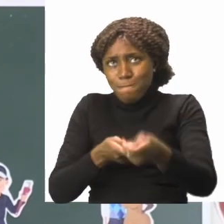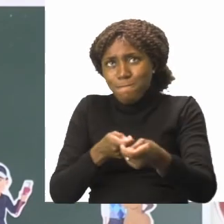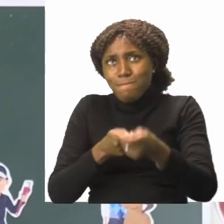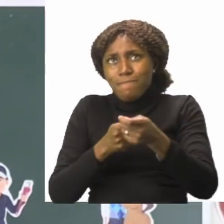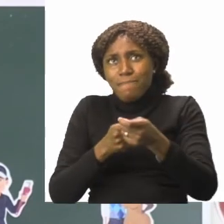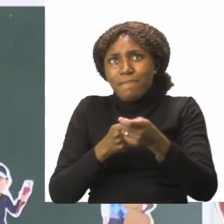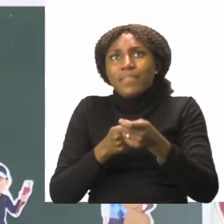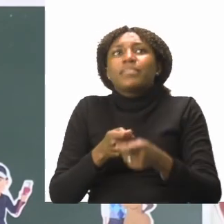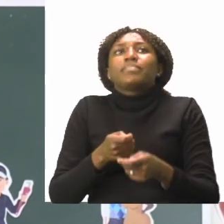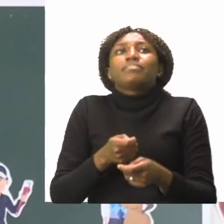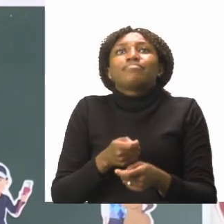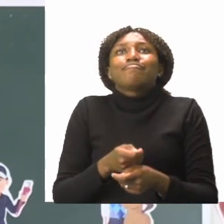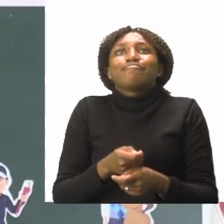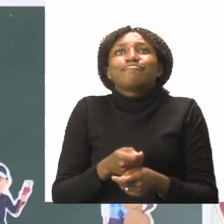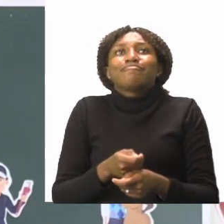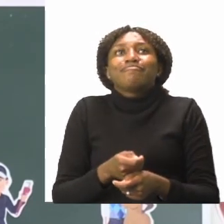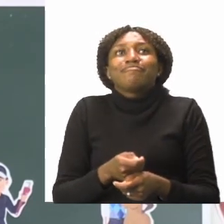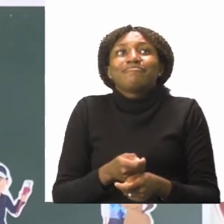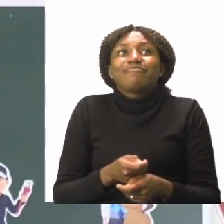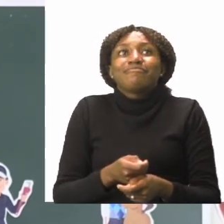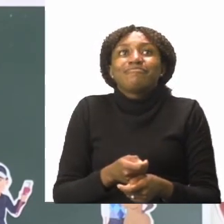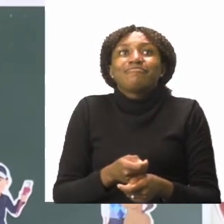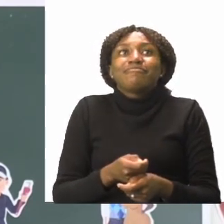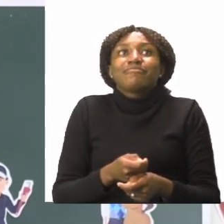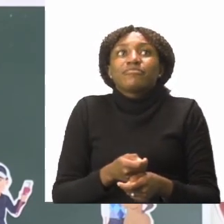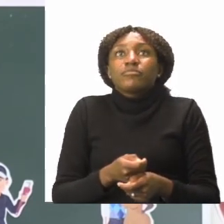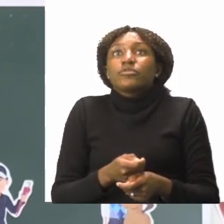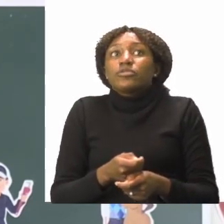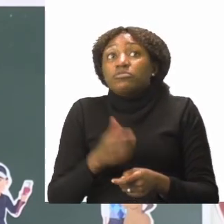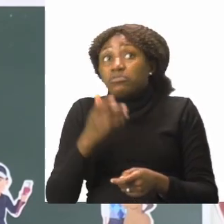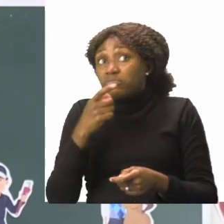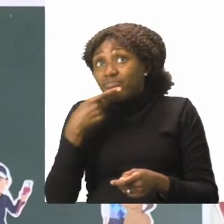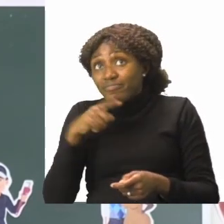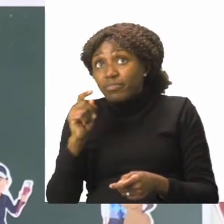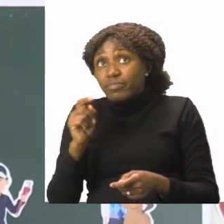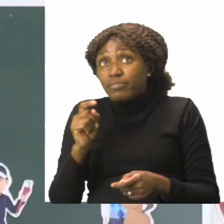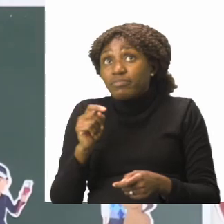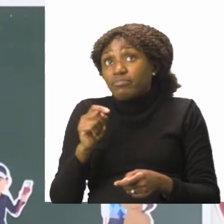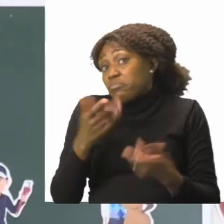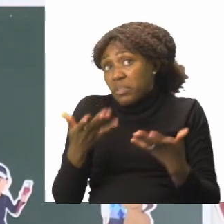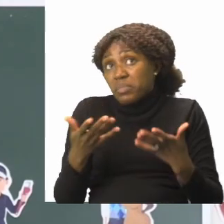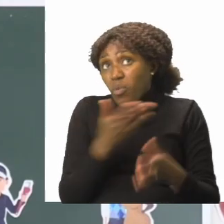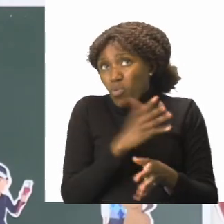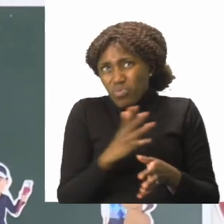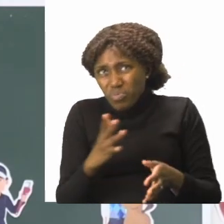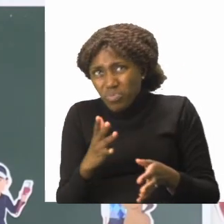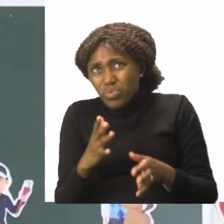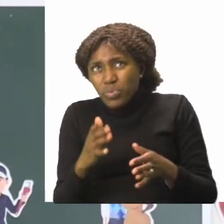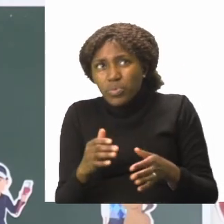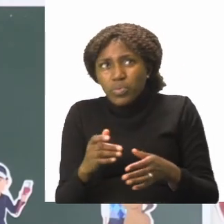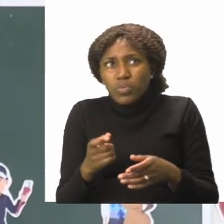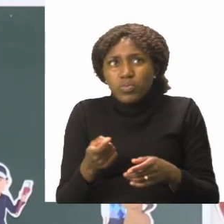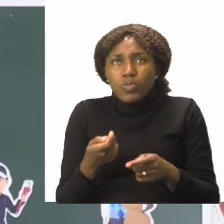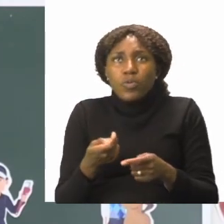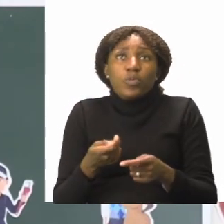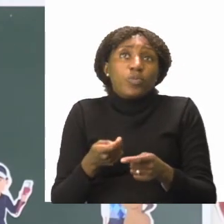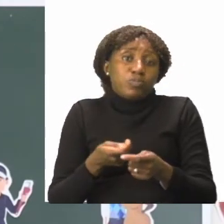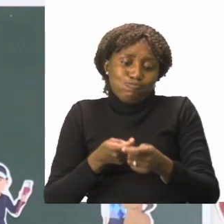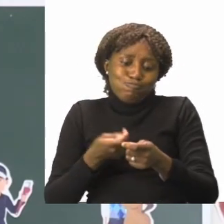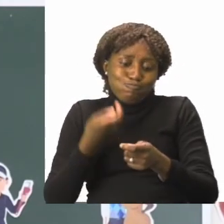a fisherman. He is the one who goes into the ocean or into the lakes and goes with his fishing rod,